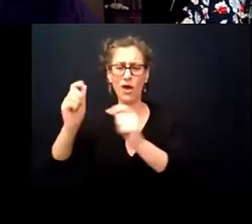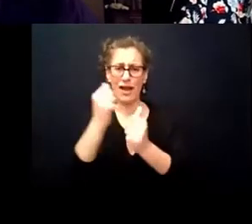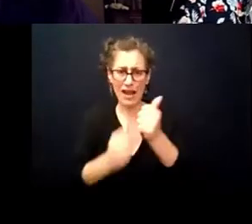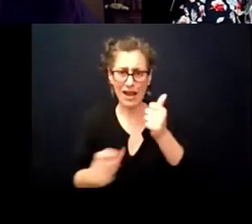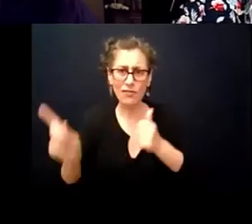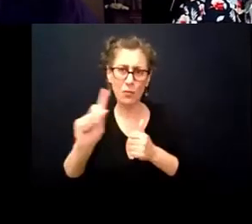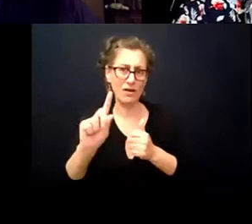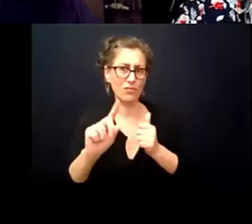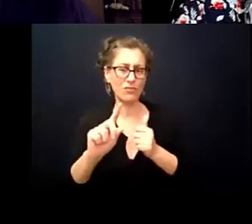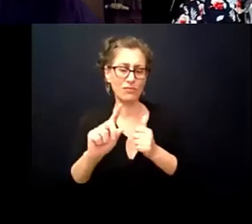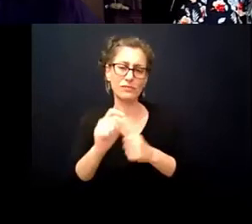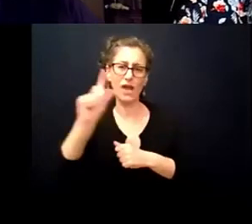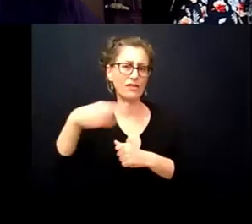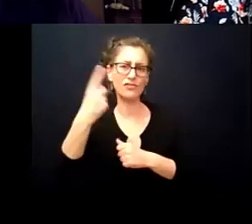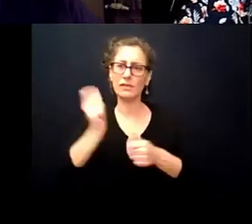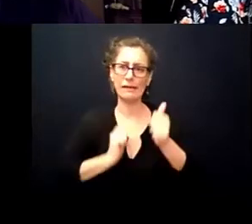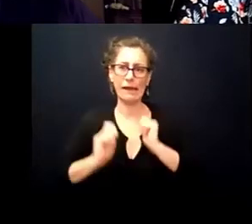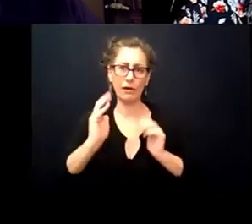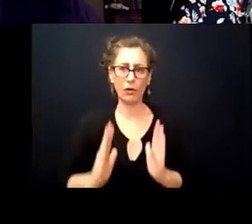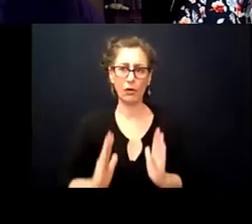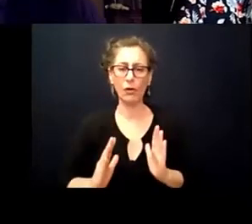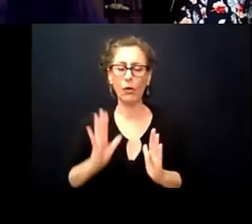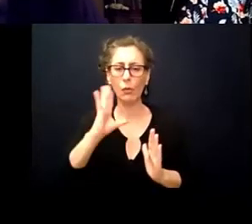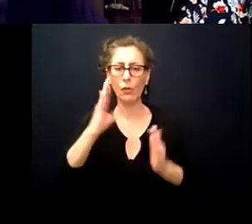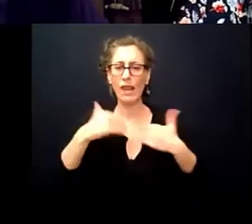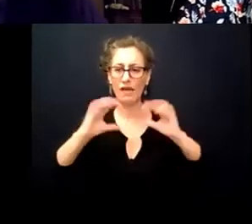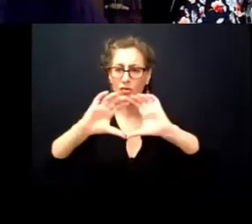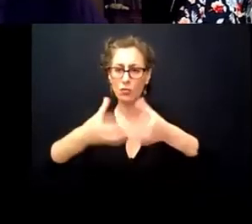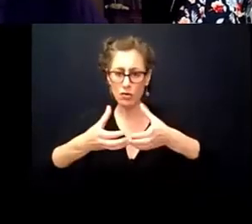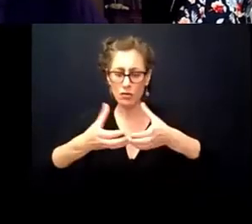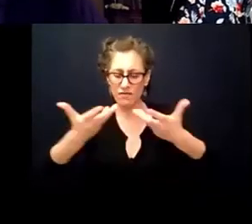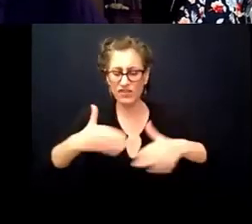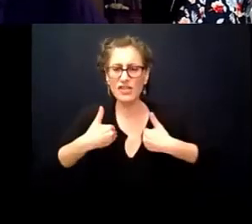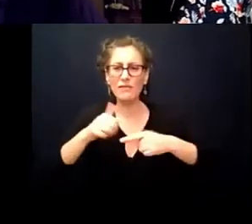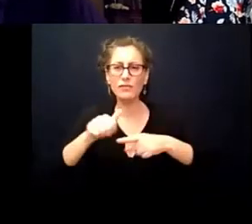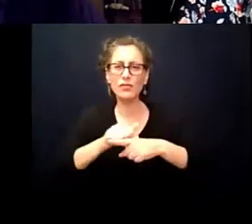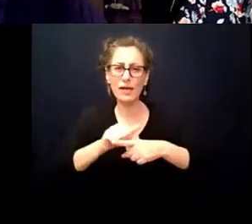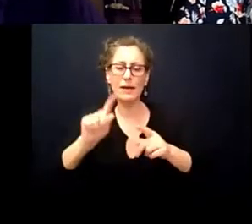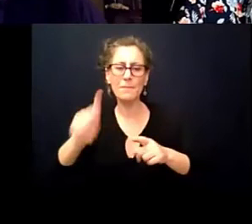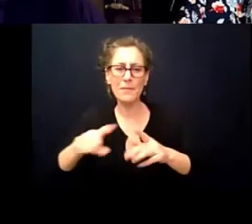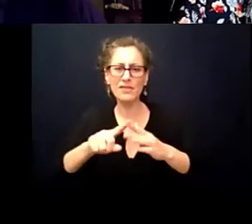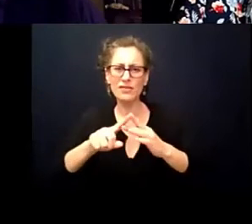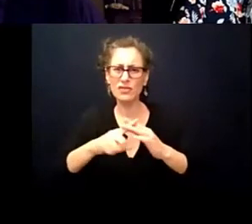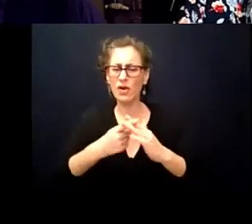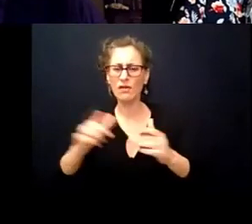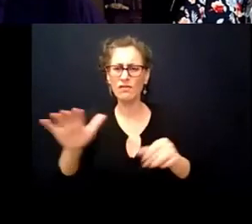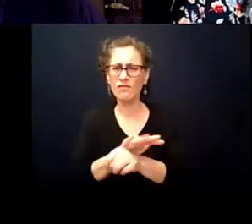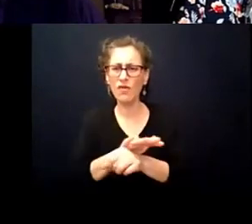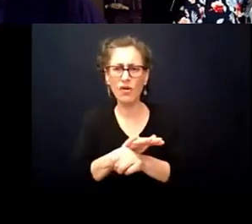help, because then we'll have a trained pool of people. So it needs to start all the way through the